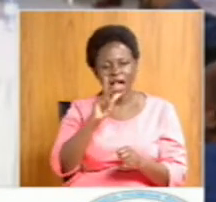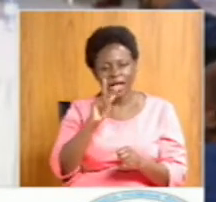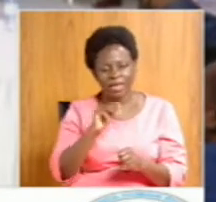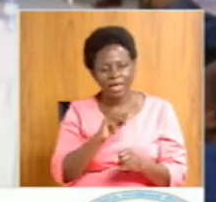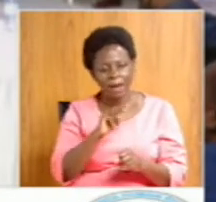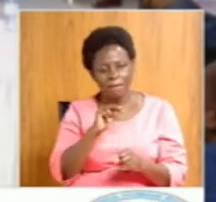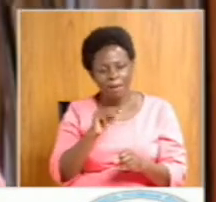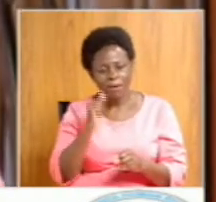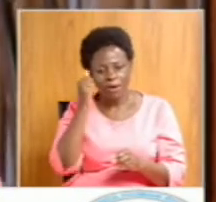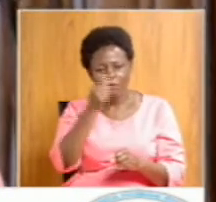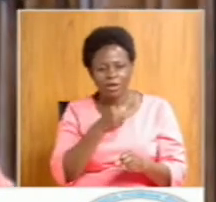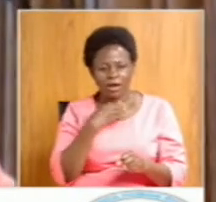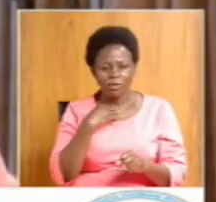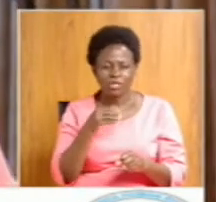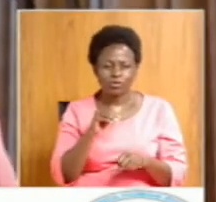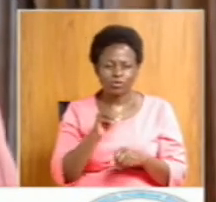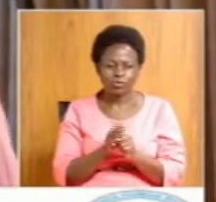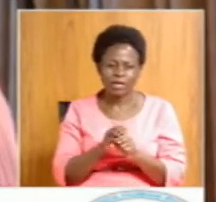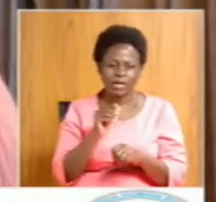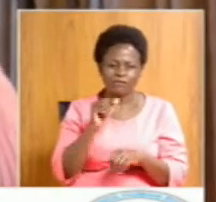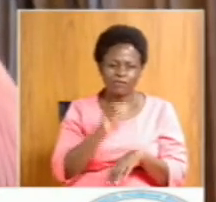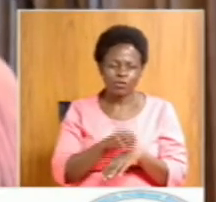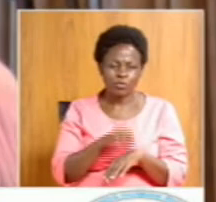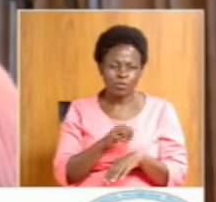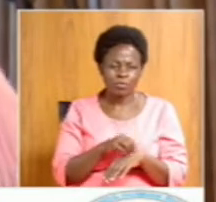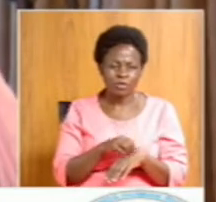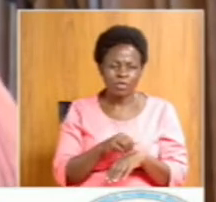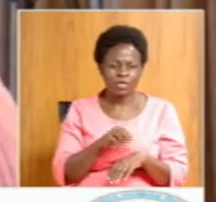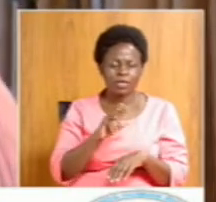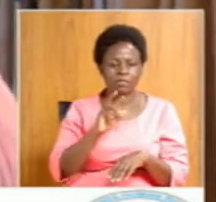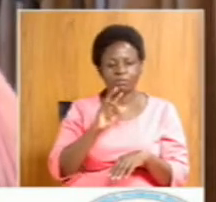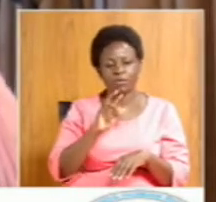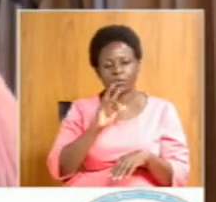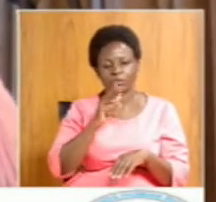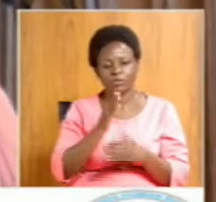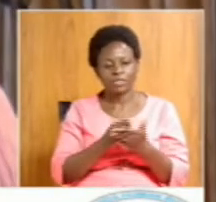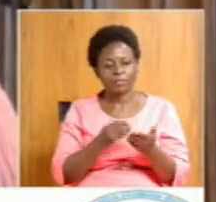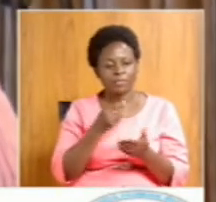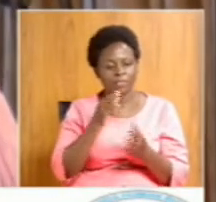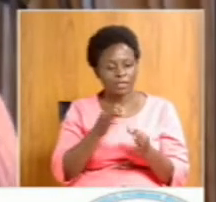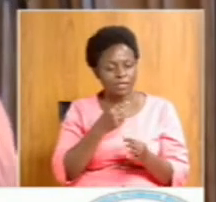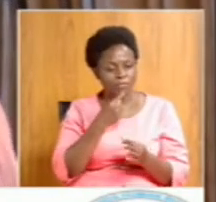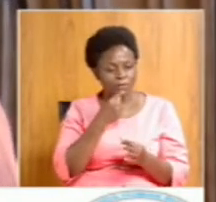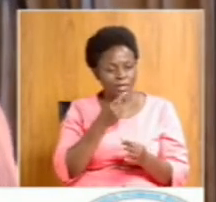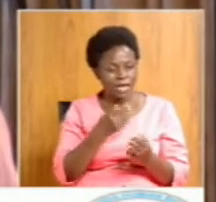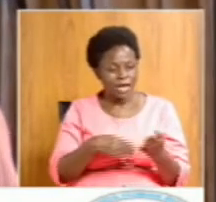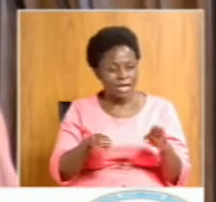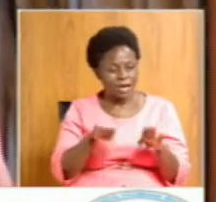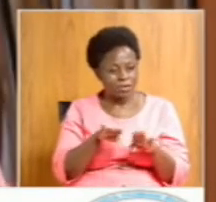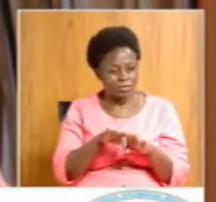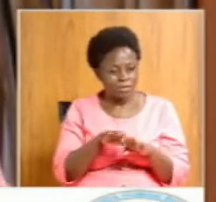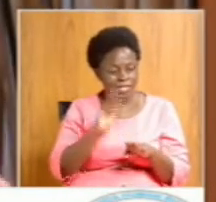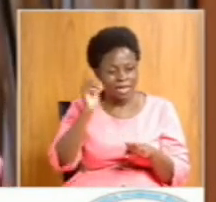and I just wanted to make a few comments in response to some of the things that have been said one to agree with Maria